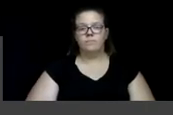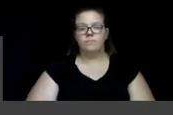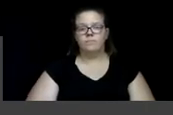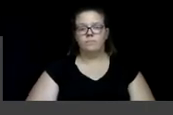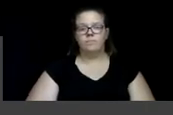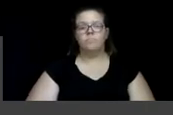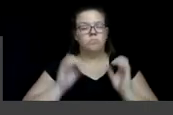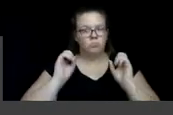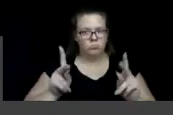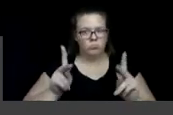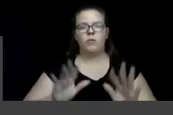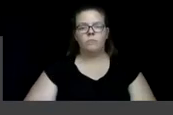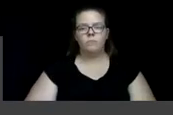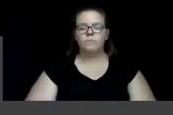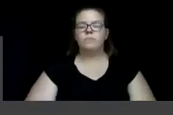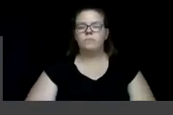Okay.